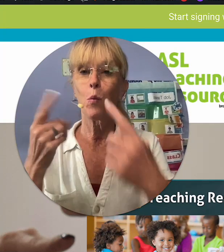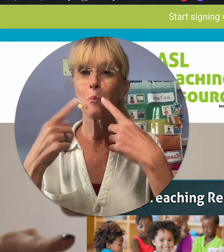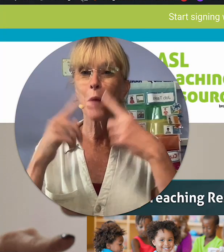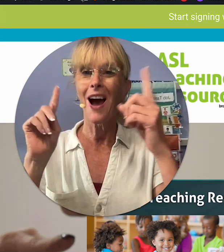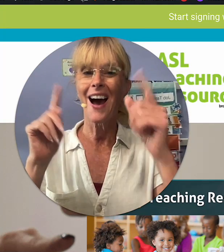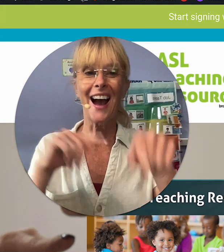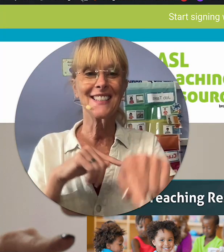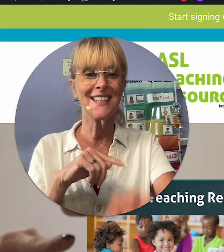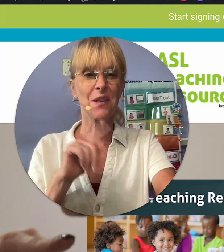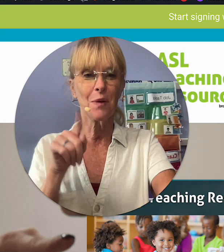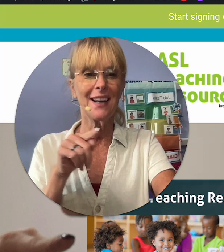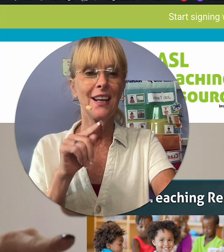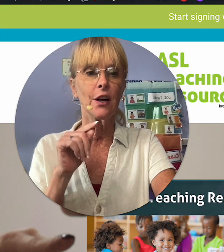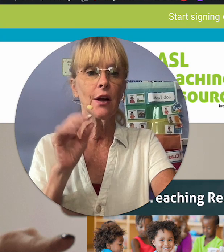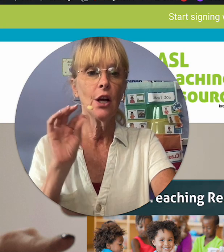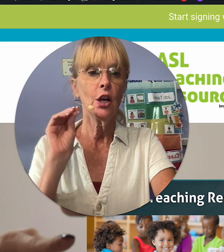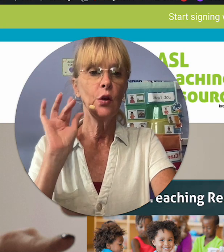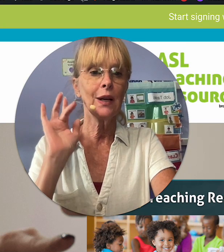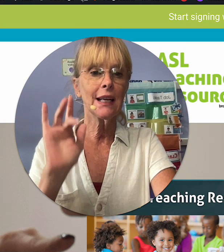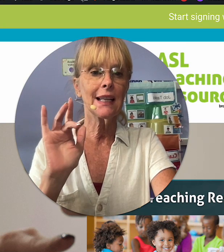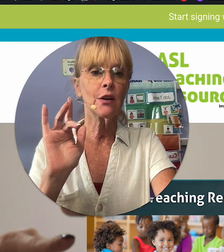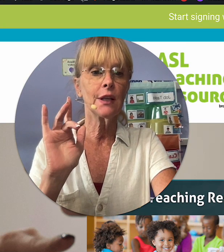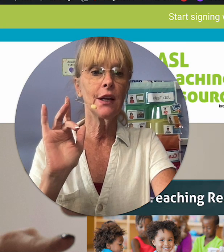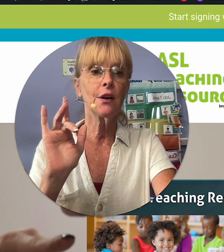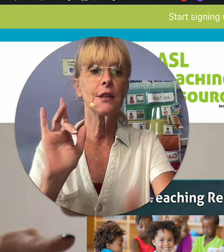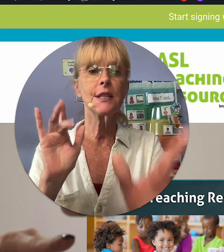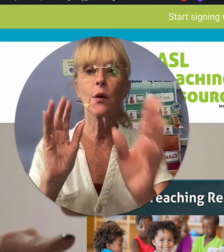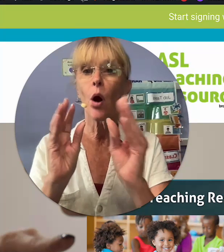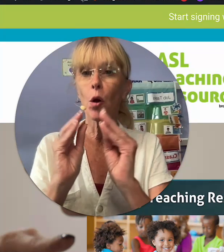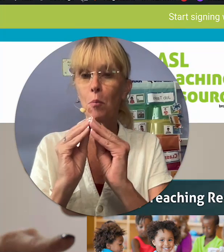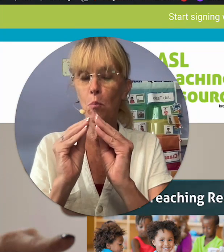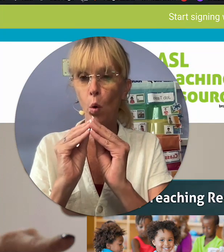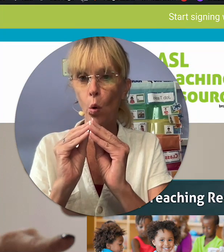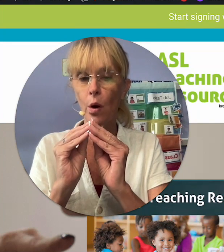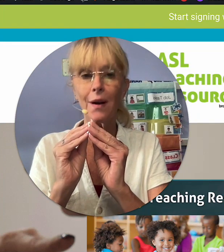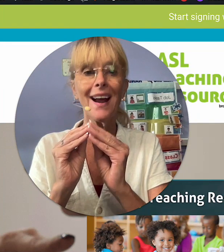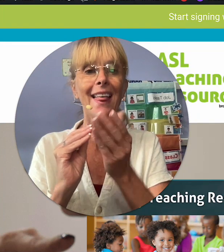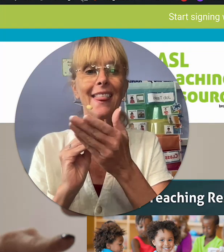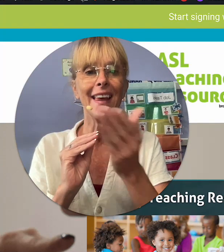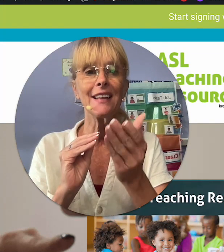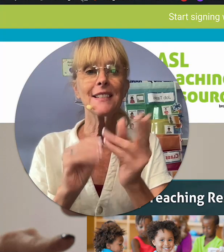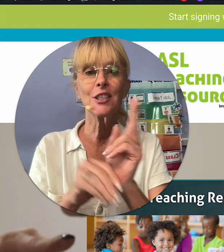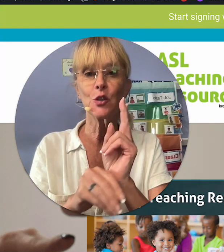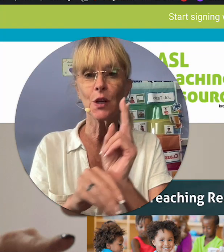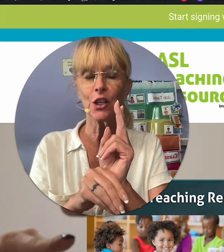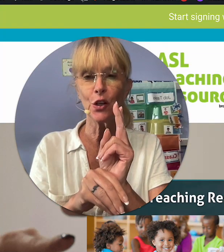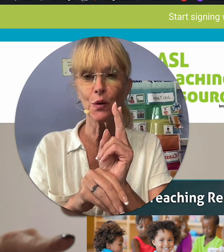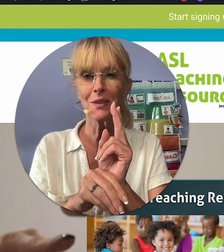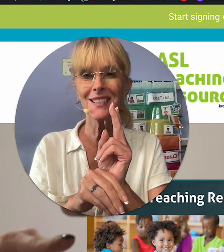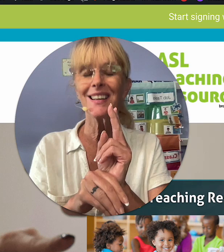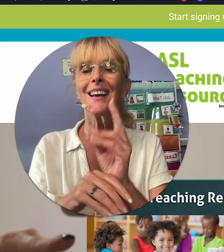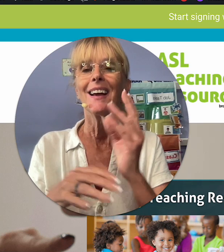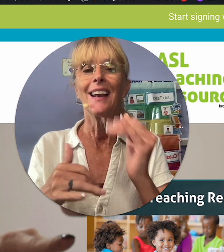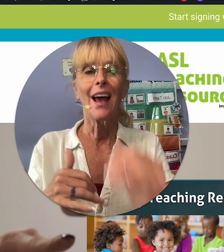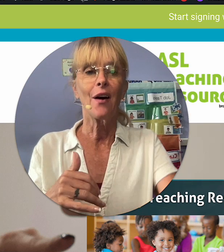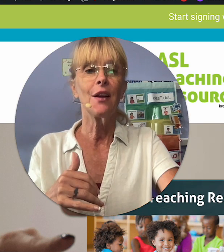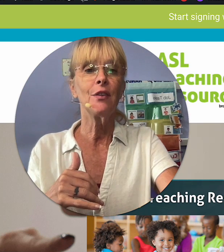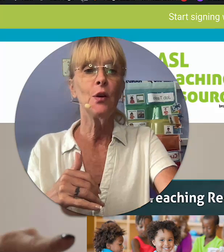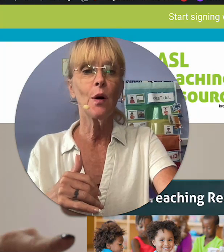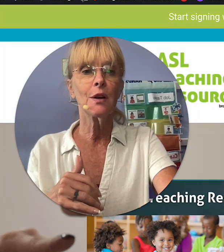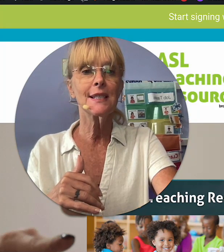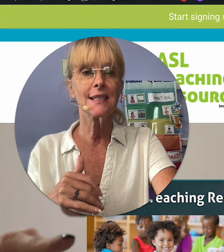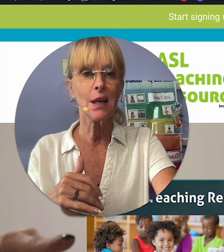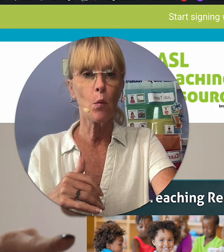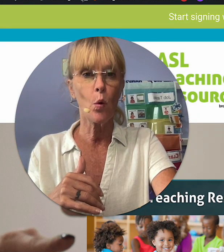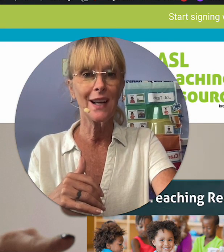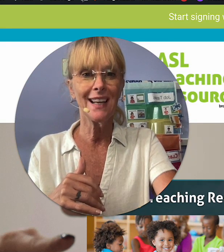I see them right here. You can click on here because there are more things that you can use. Now, if you